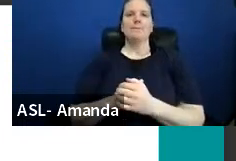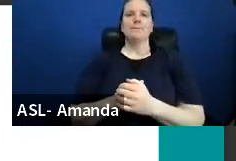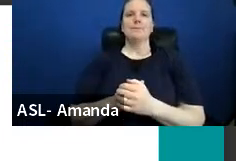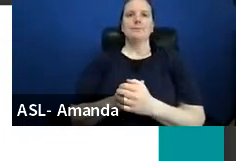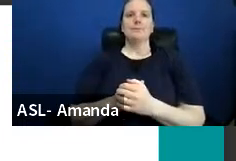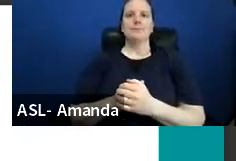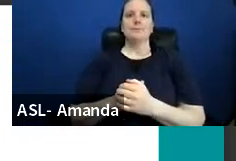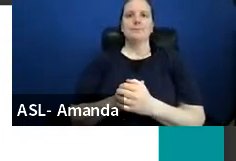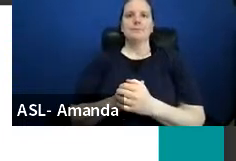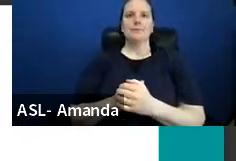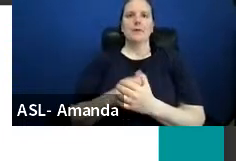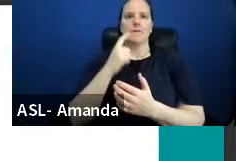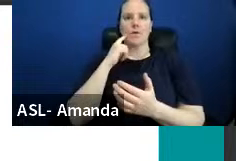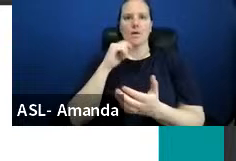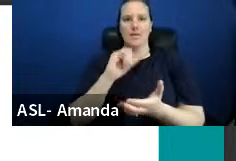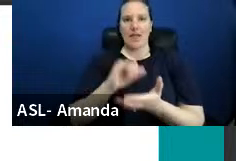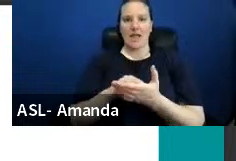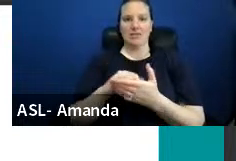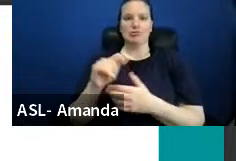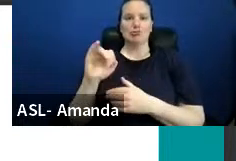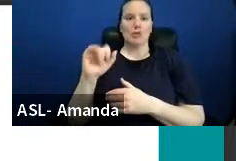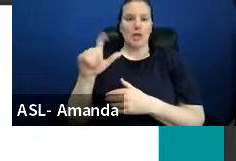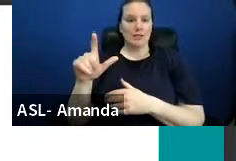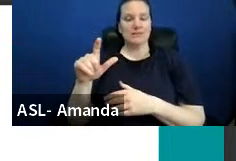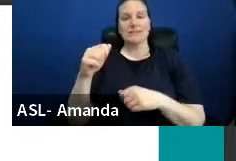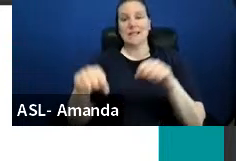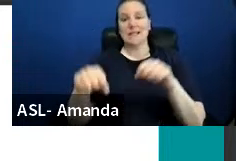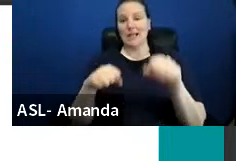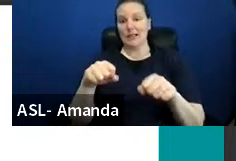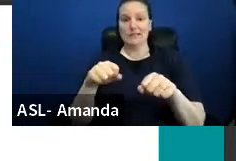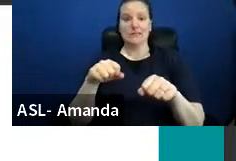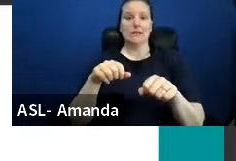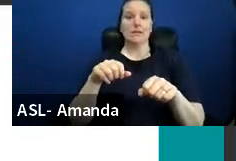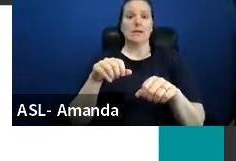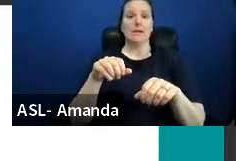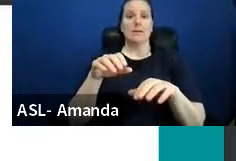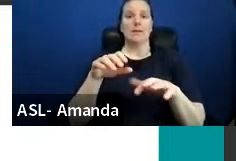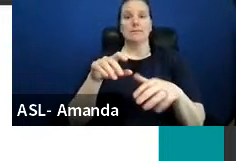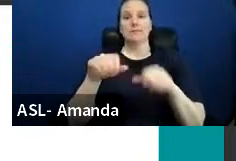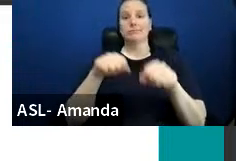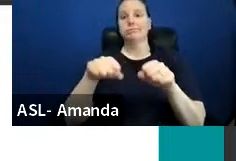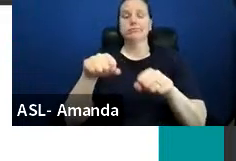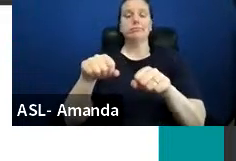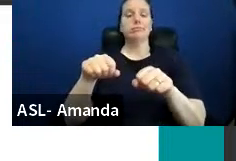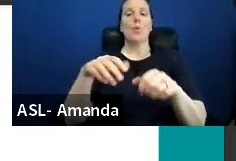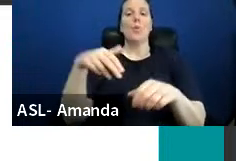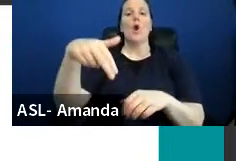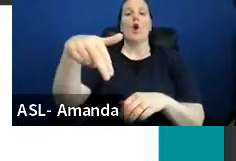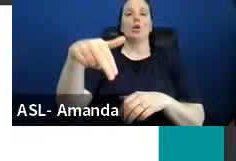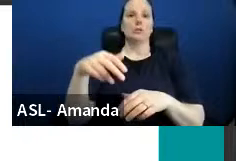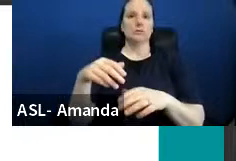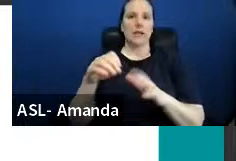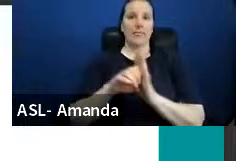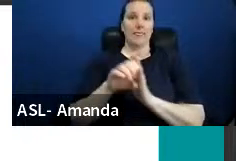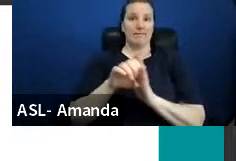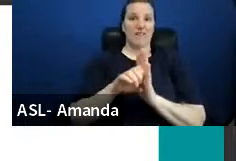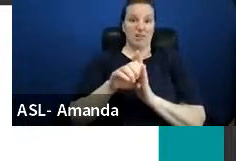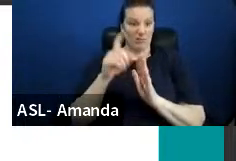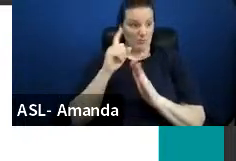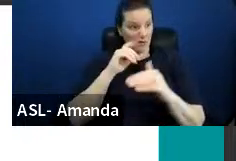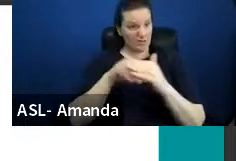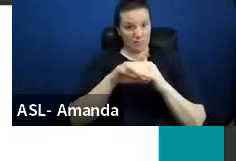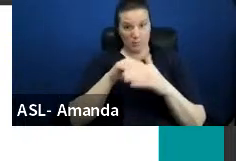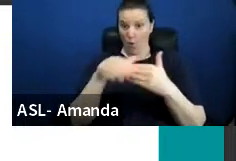trails connecting downtowns for cyclists, bikers, and walkers. Include an elevator in the bridge design to ensure accessibility for